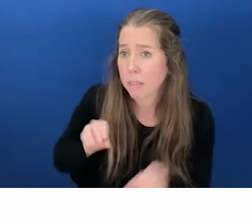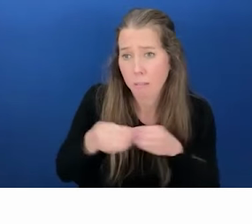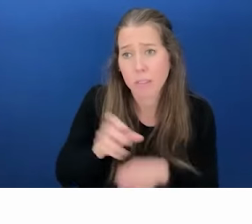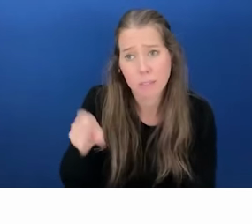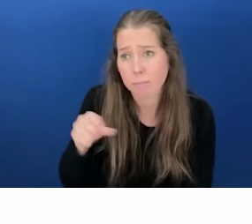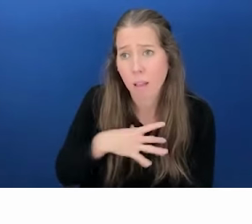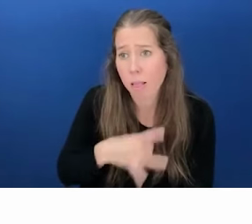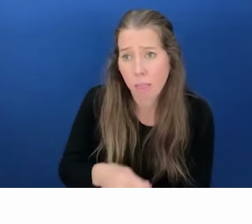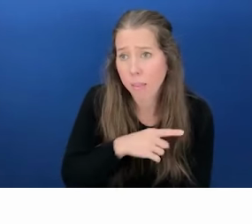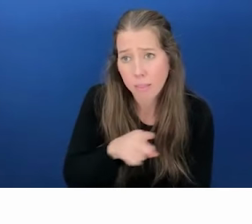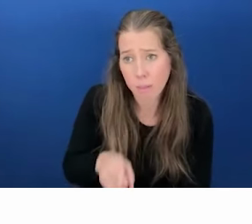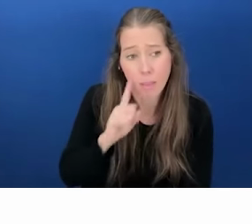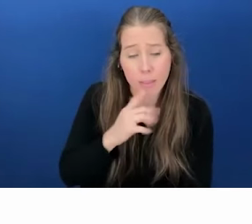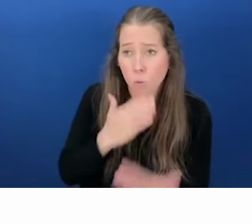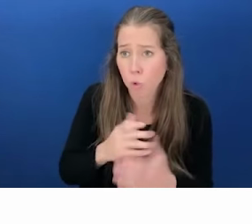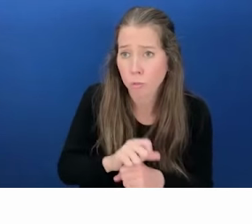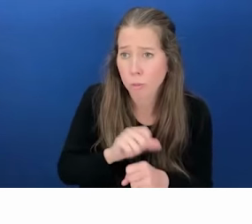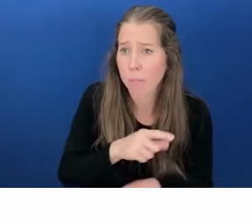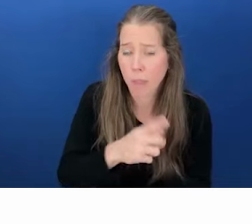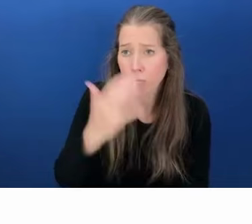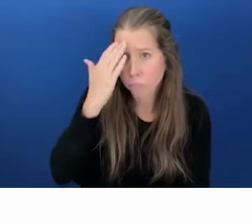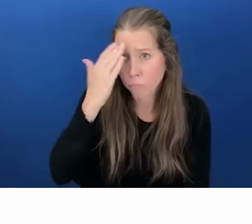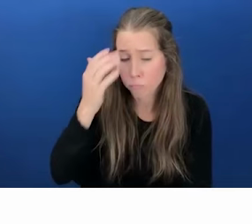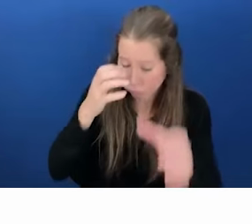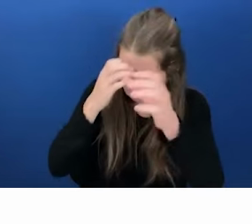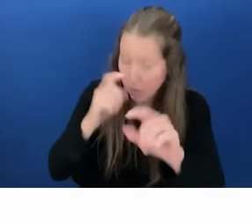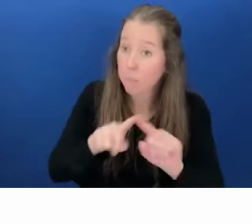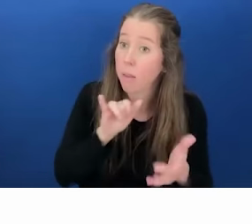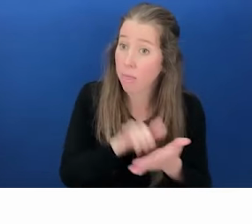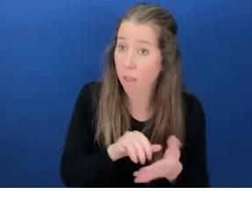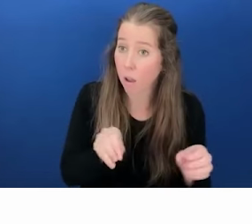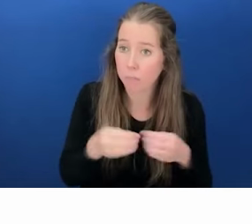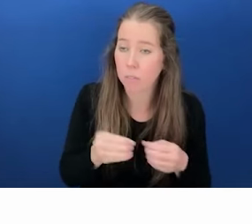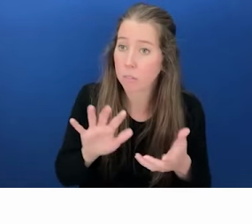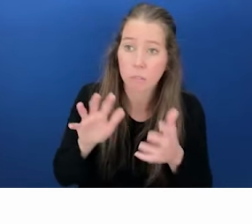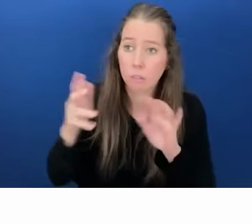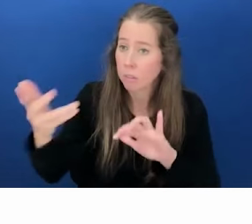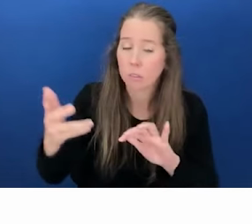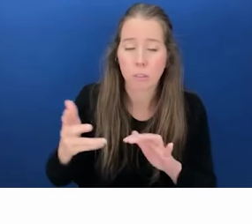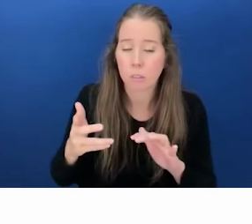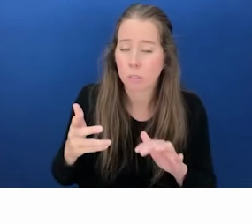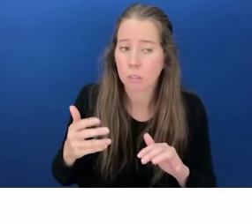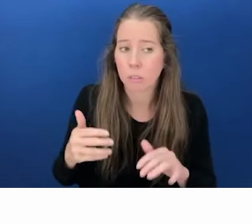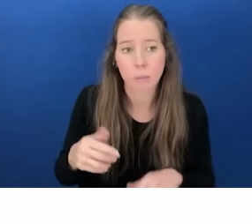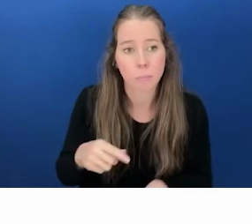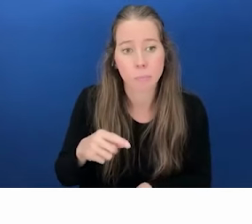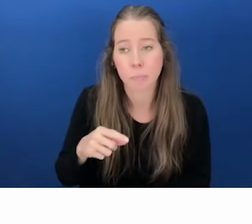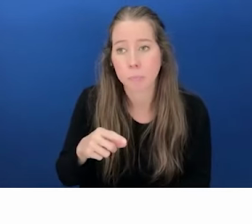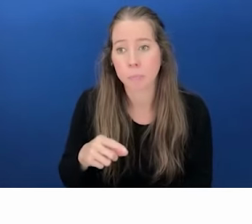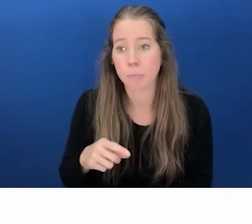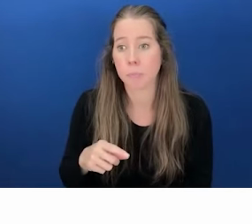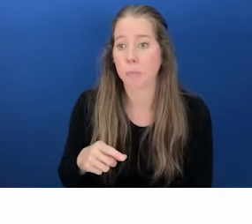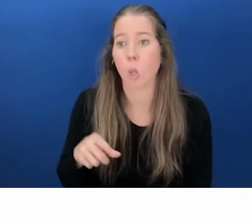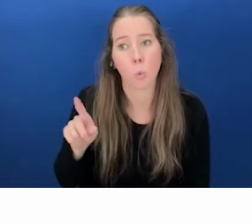do. I think they're good at their jobs. I think they're very knowledgeable, but that office is a disaster. That office is a disaster. You need